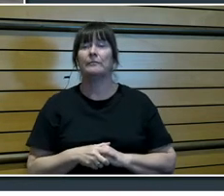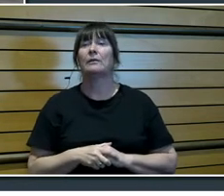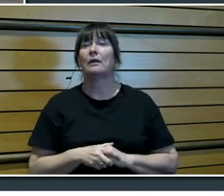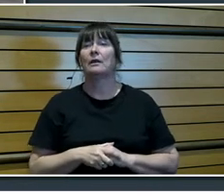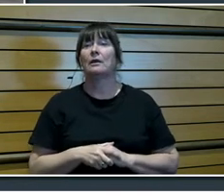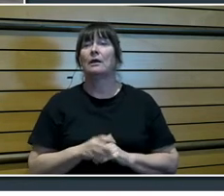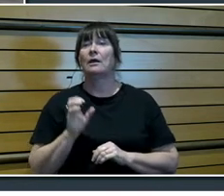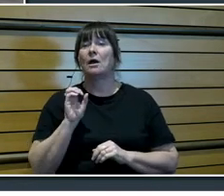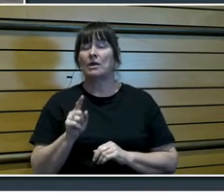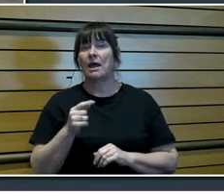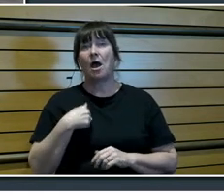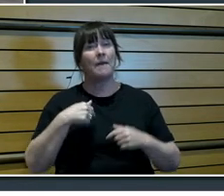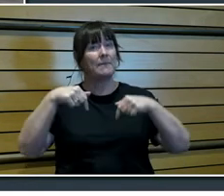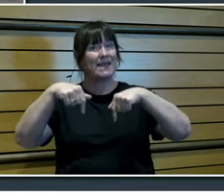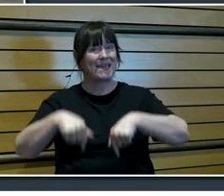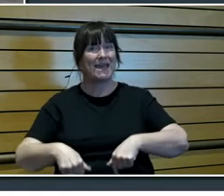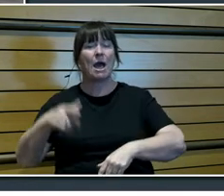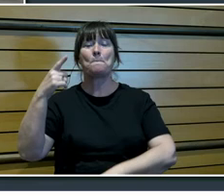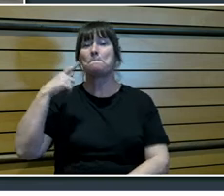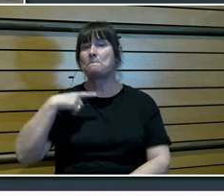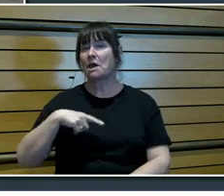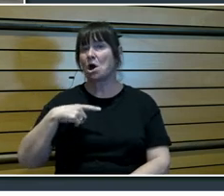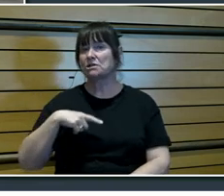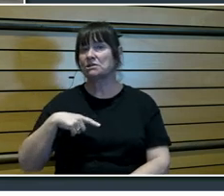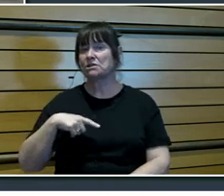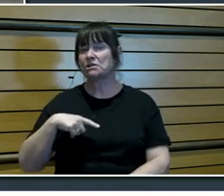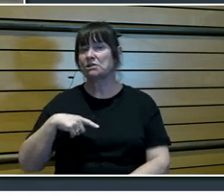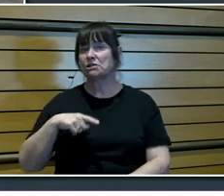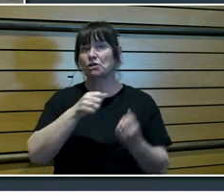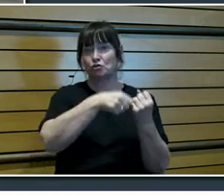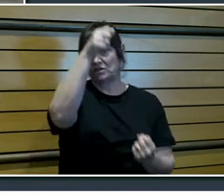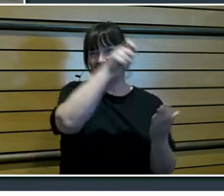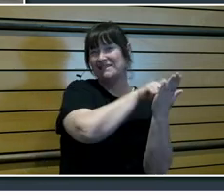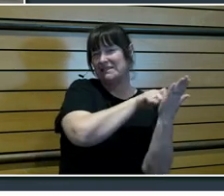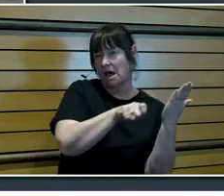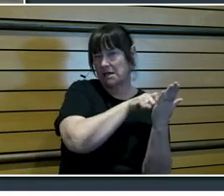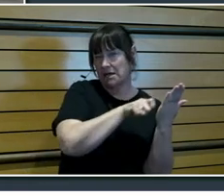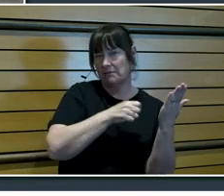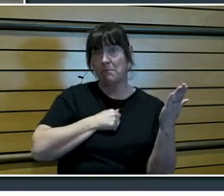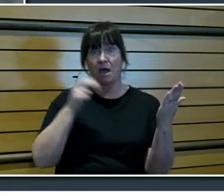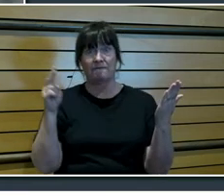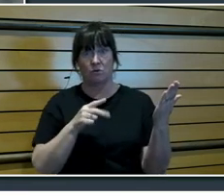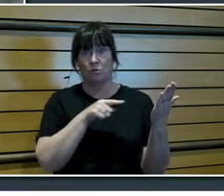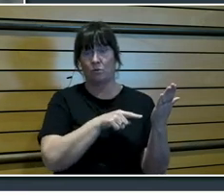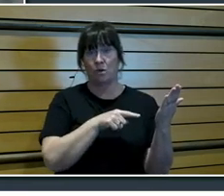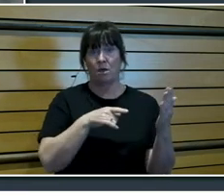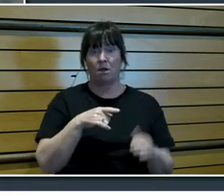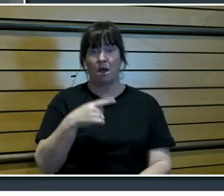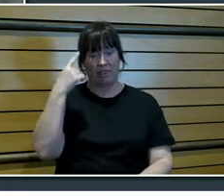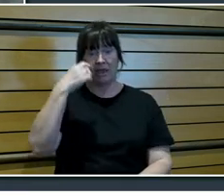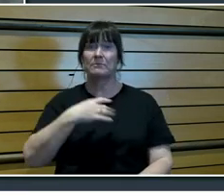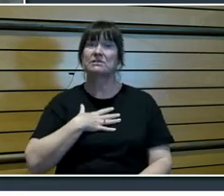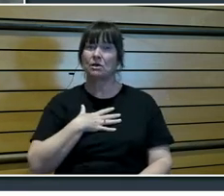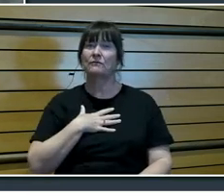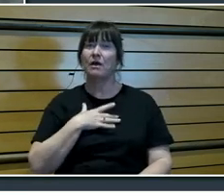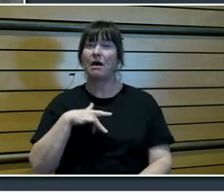I am only here because of the signing of the Treaty of Waitangi. That's my view. I see myself almost as